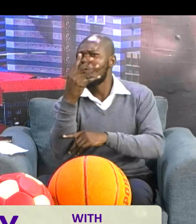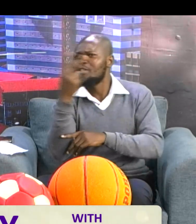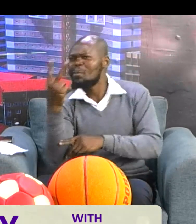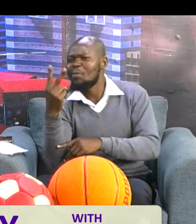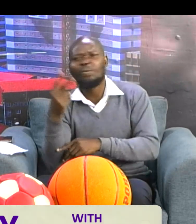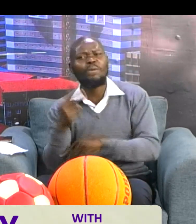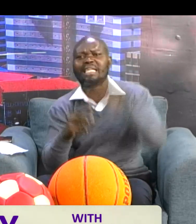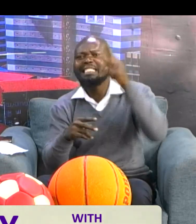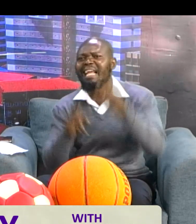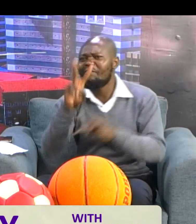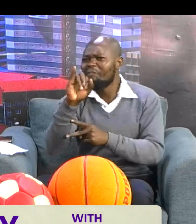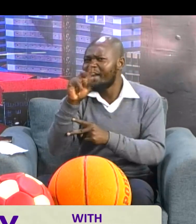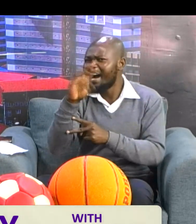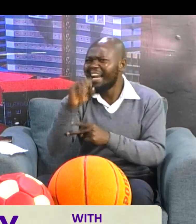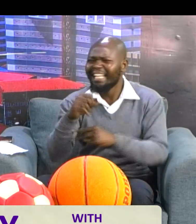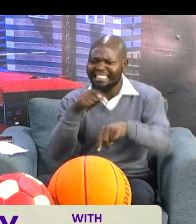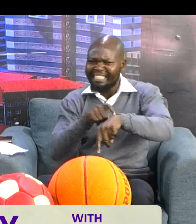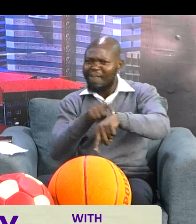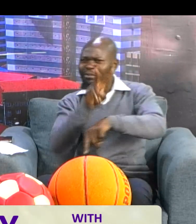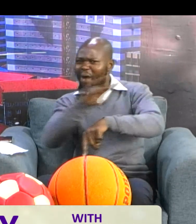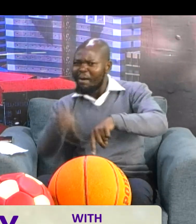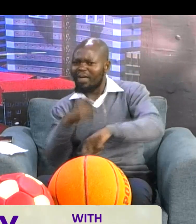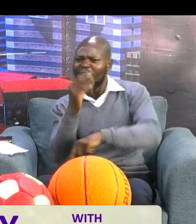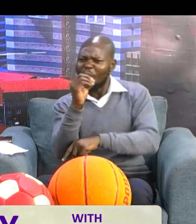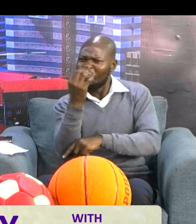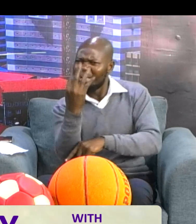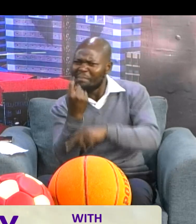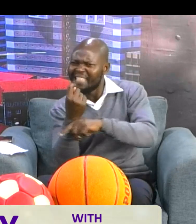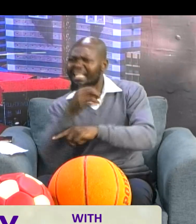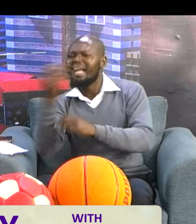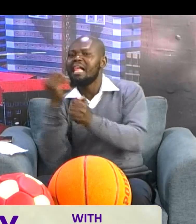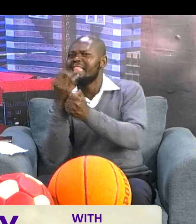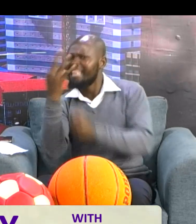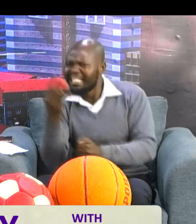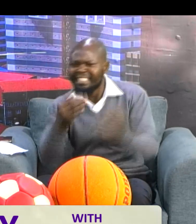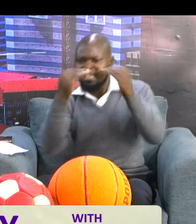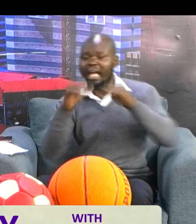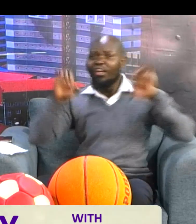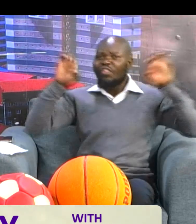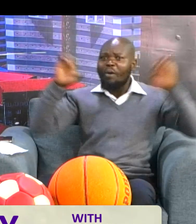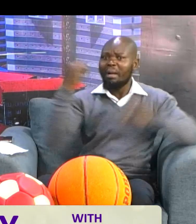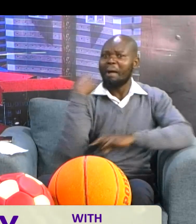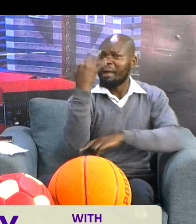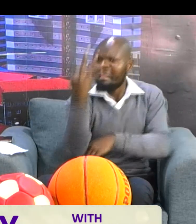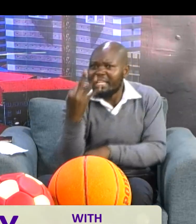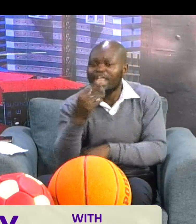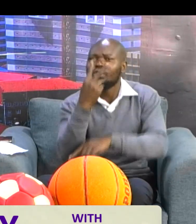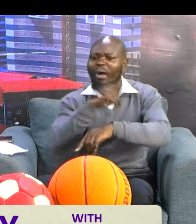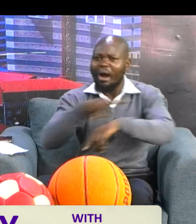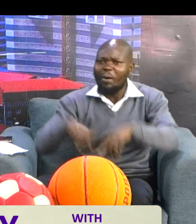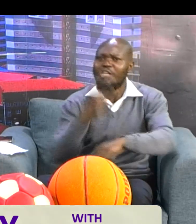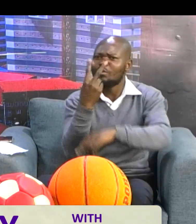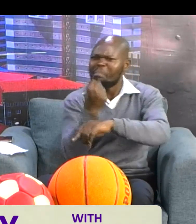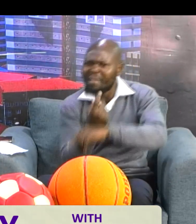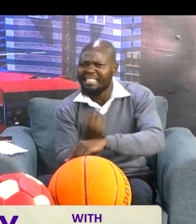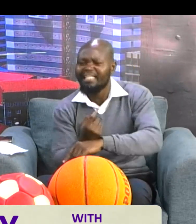and 2 minutes. Yes. 42 seconds. Yes. And number two and number three following behind